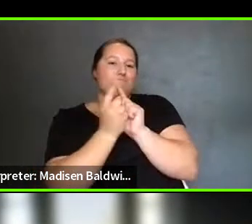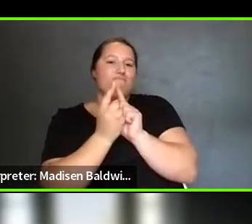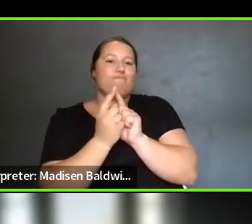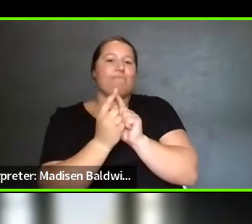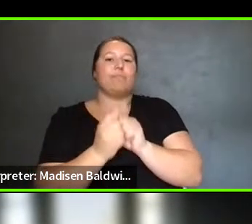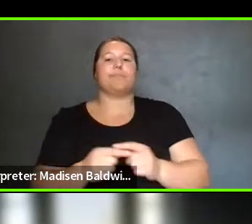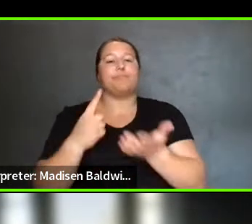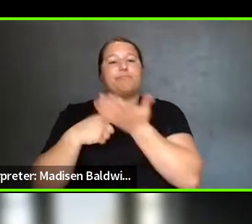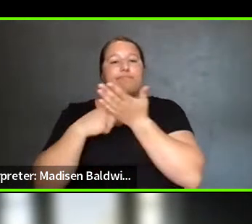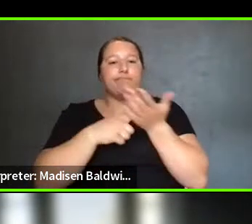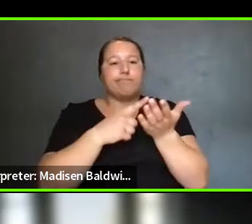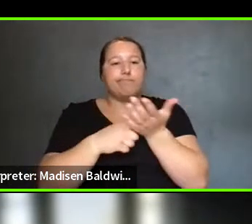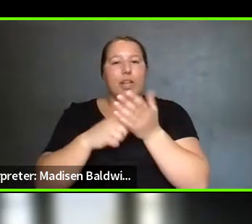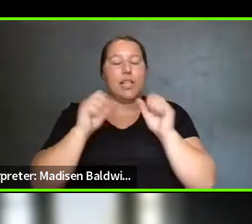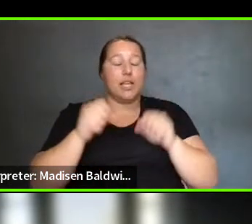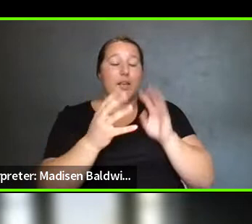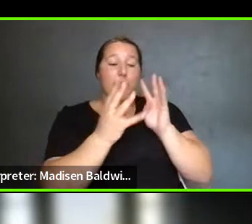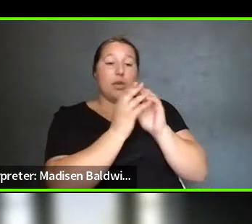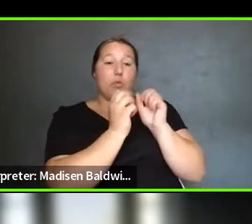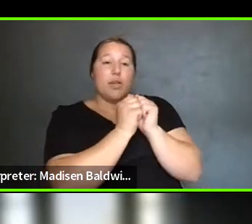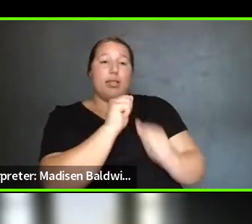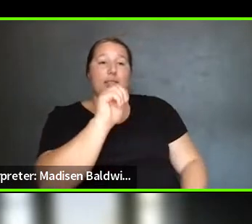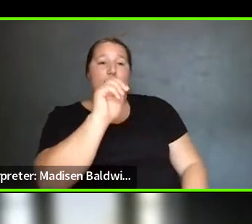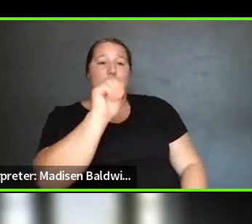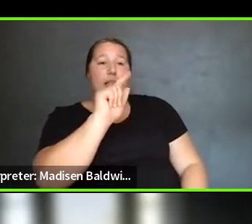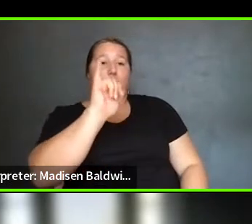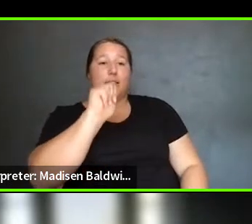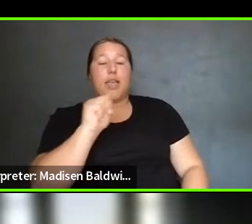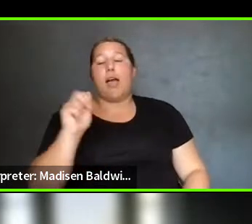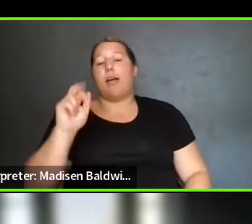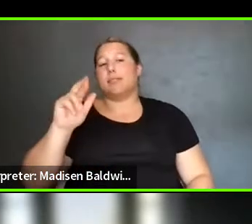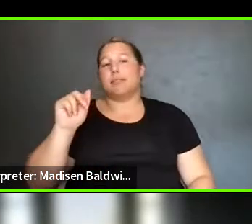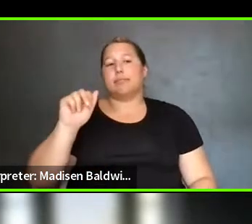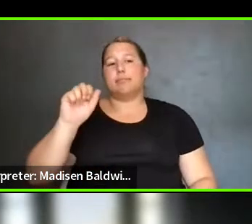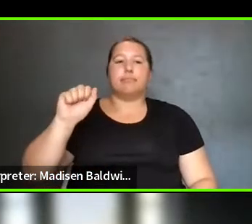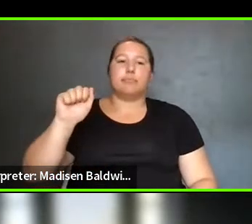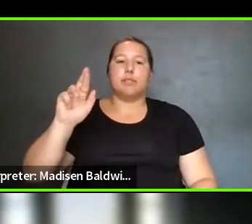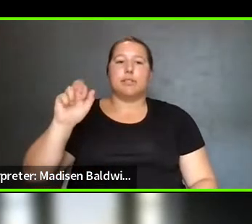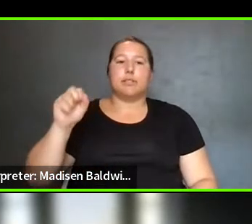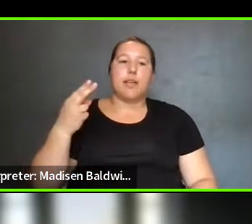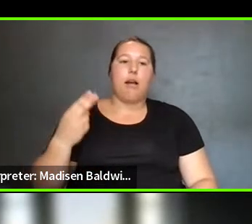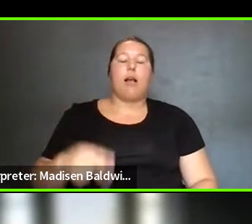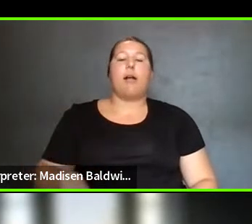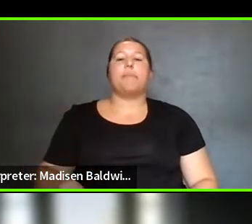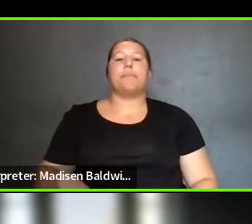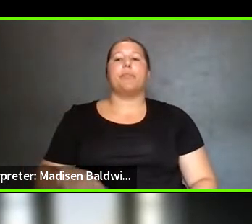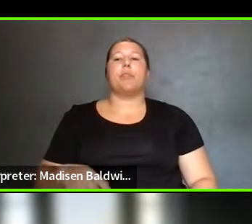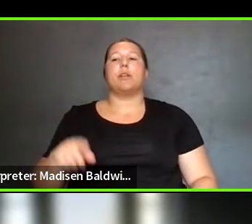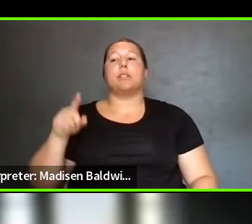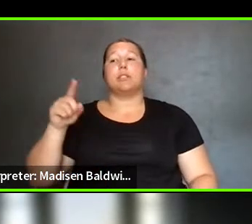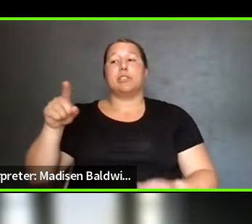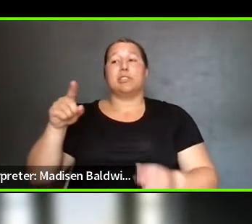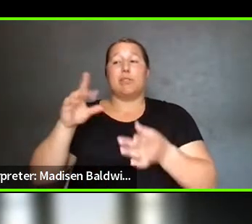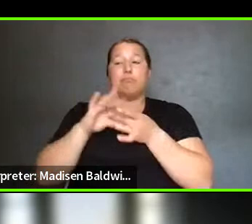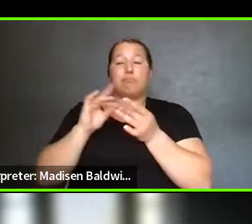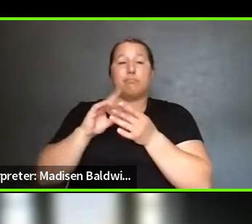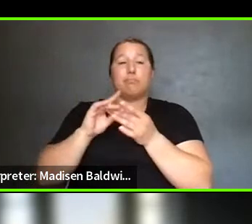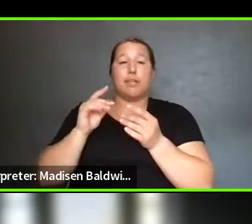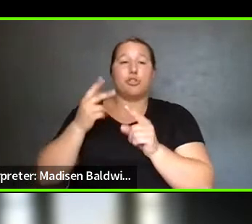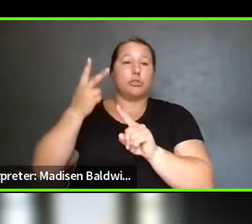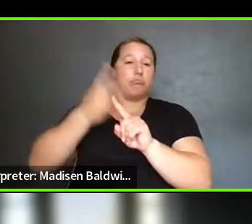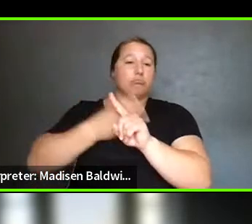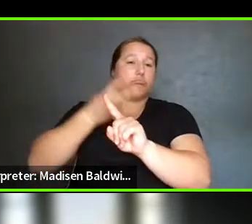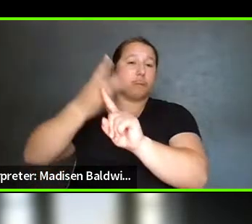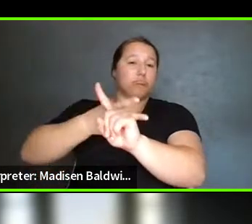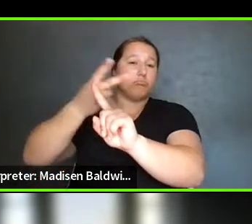meet with Aaliyah and Sarah as, like I said, monthly. Aaliyah mentioned some bi-weekly, but it's about what we